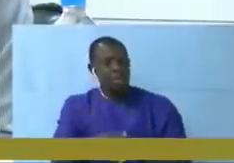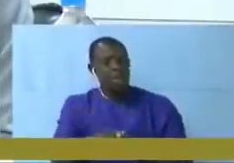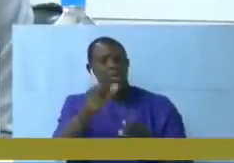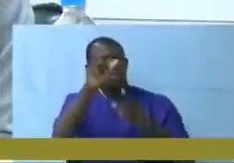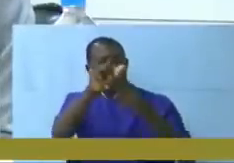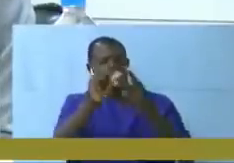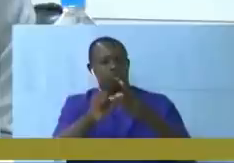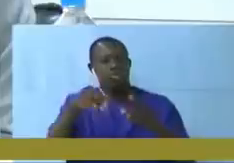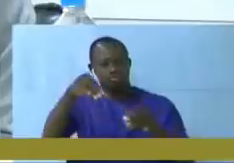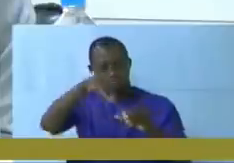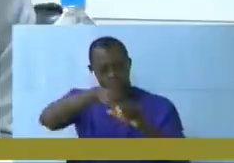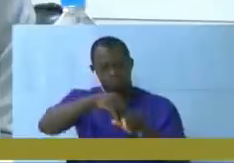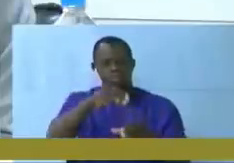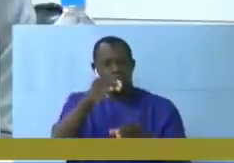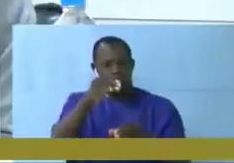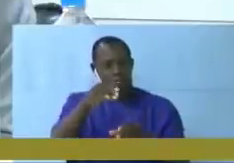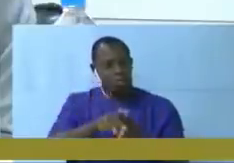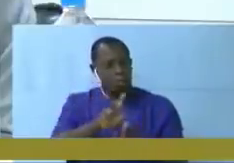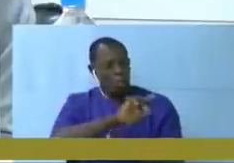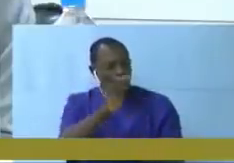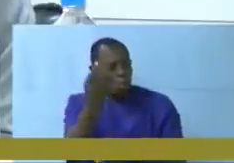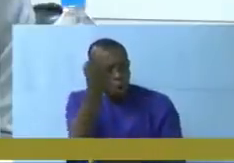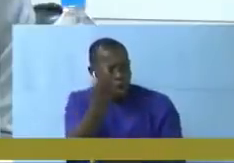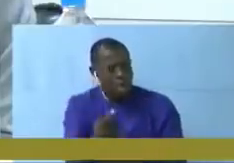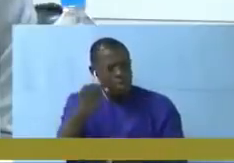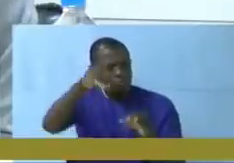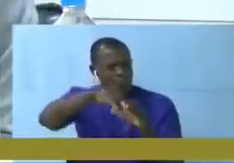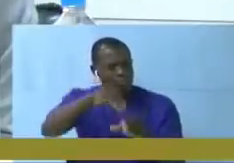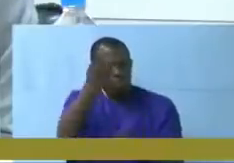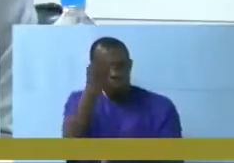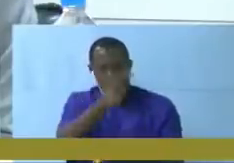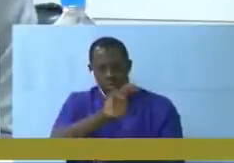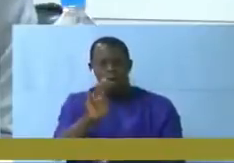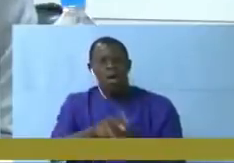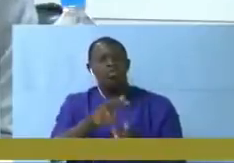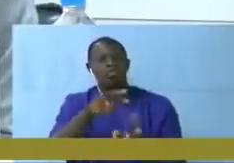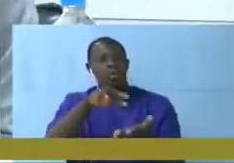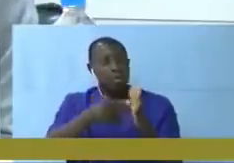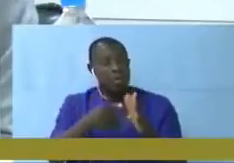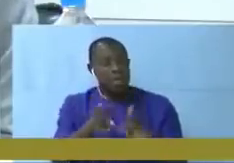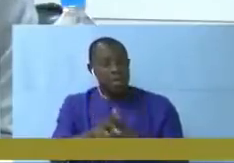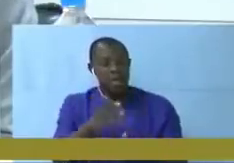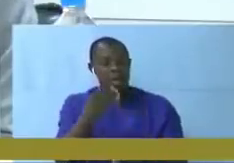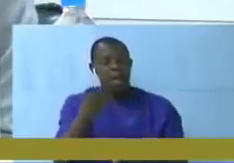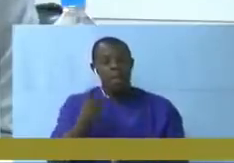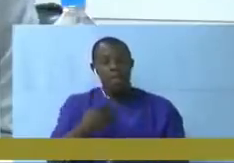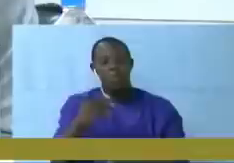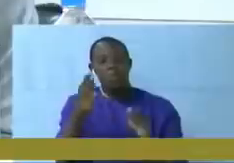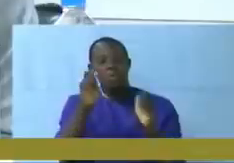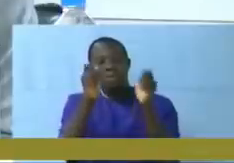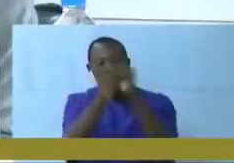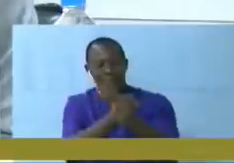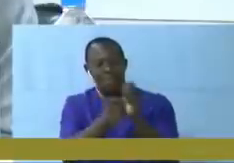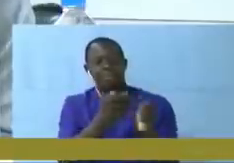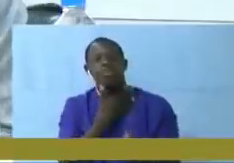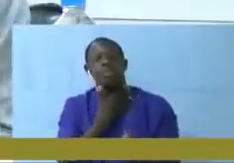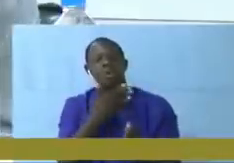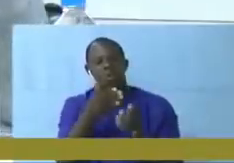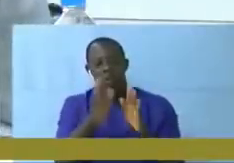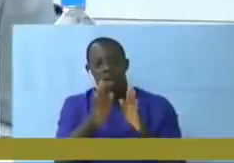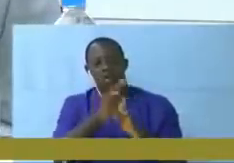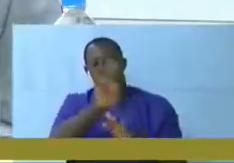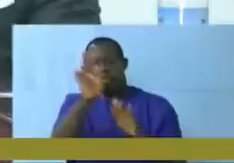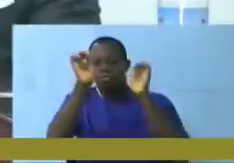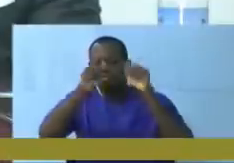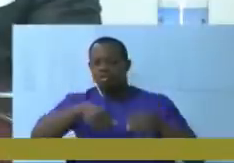included, we had it entrenched. Amna bunte bi tamen nekul sa dañ ko ci bolé way dañ ko tinka ne ken duñ ko